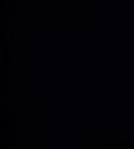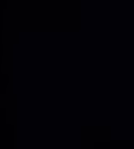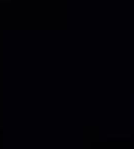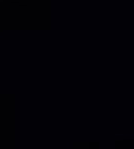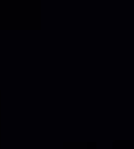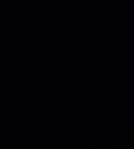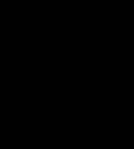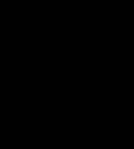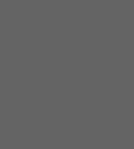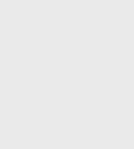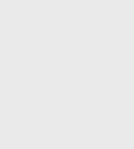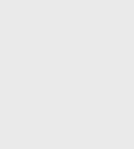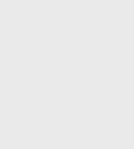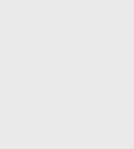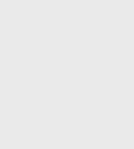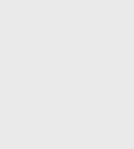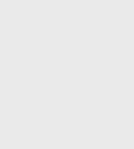mo!